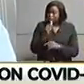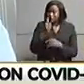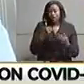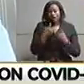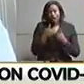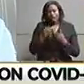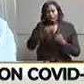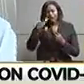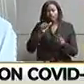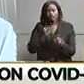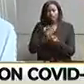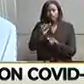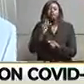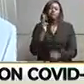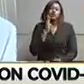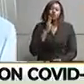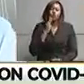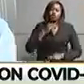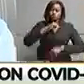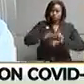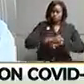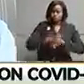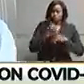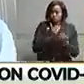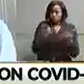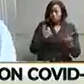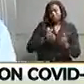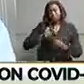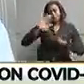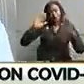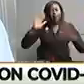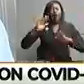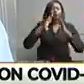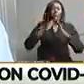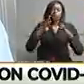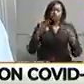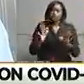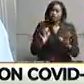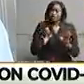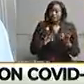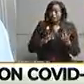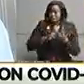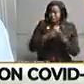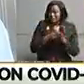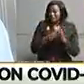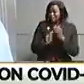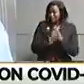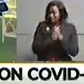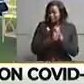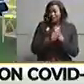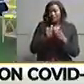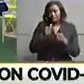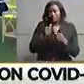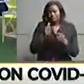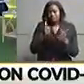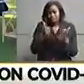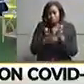15 million children who went home. So really the endangered population are the ones in the